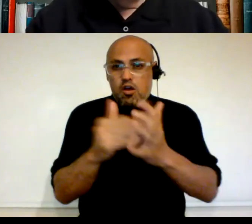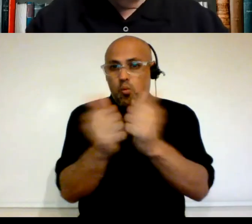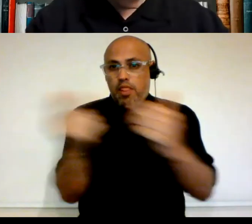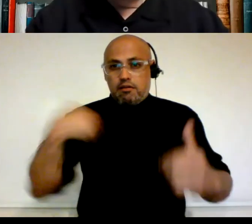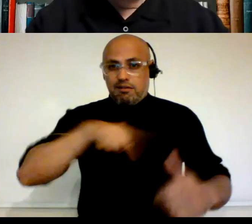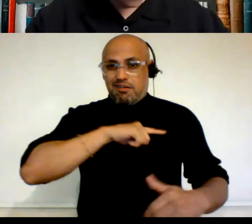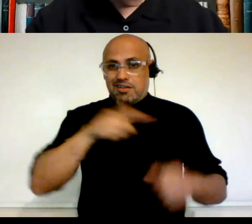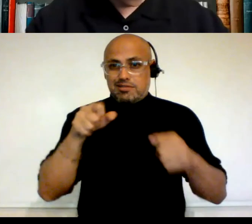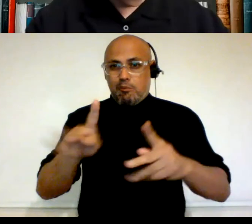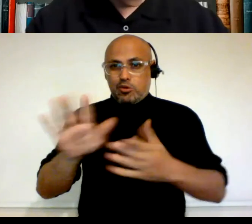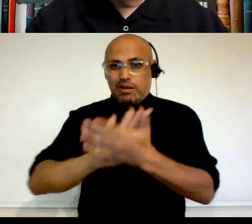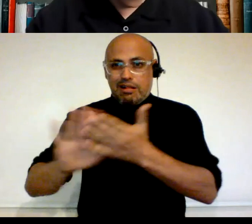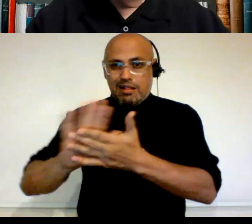opportunity